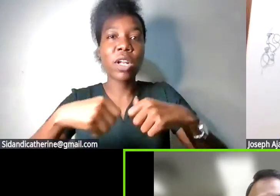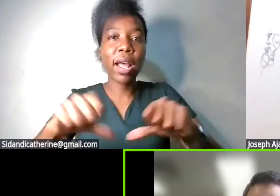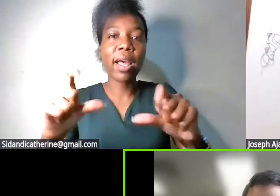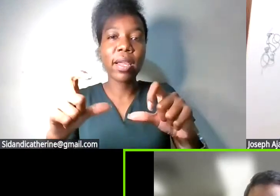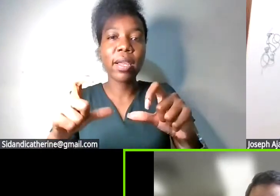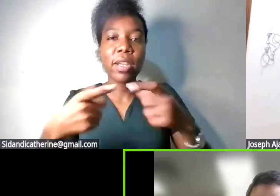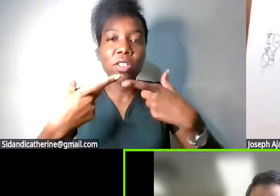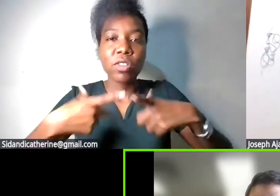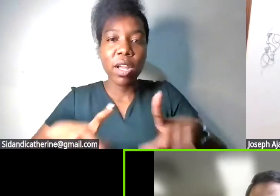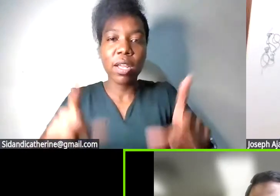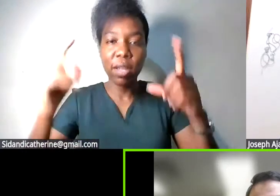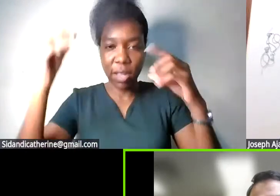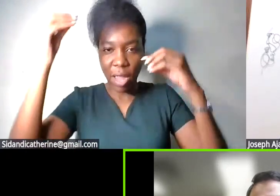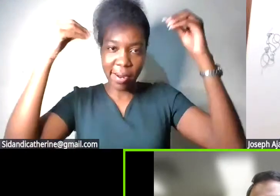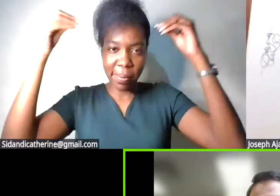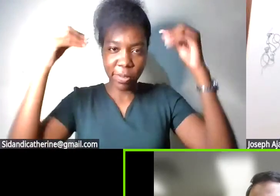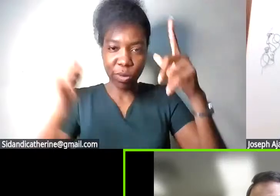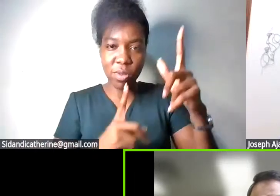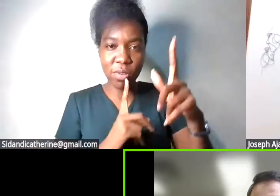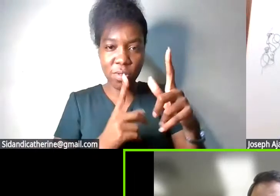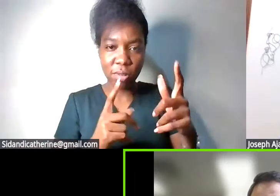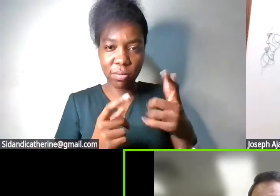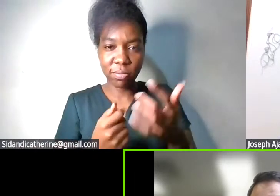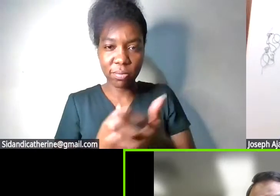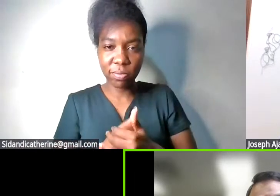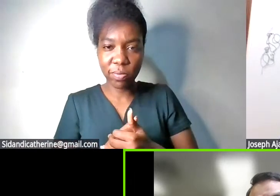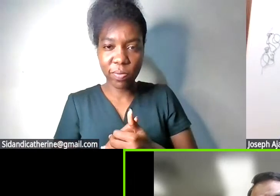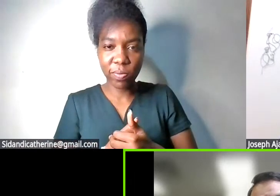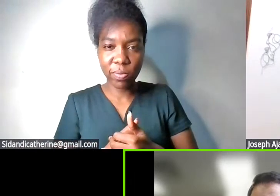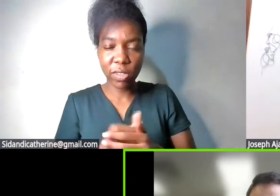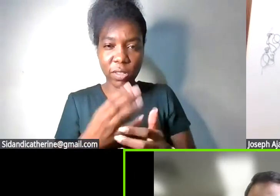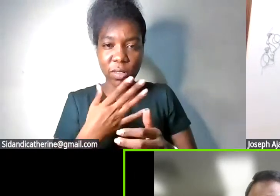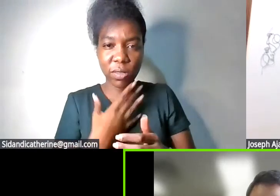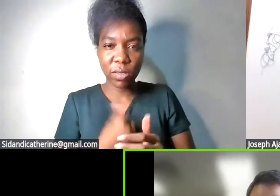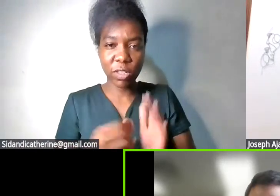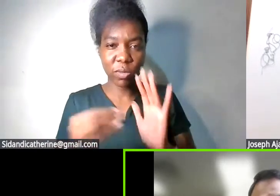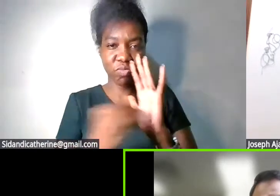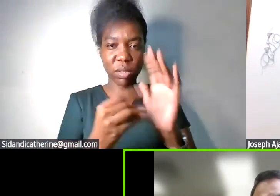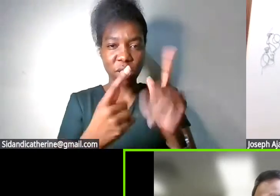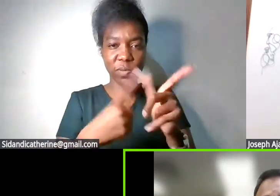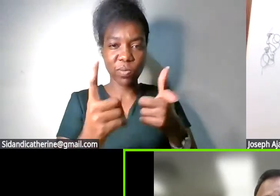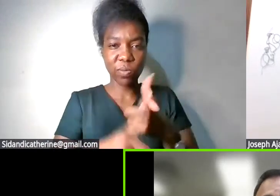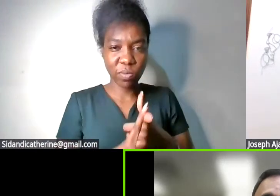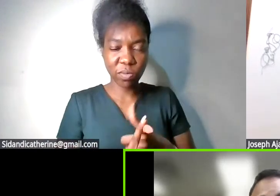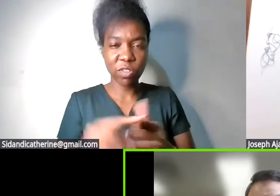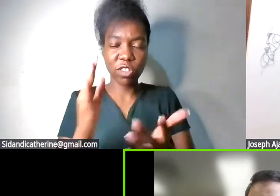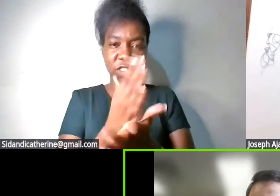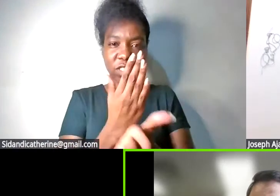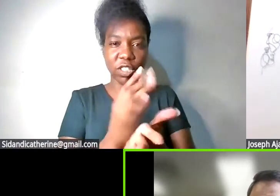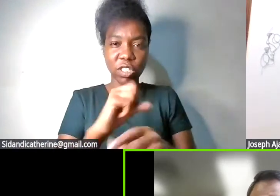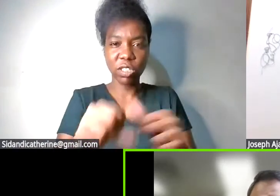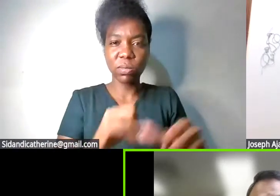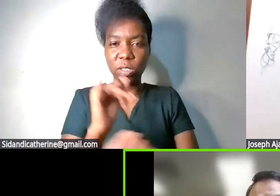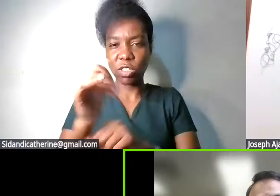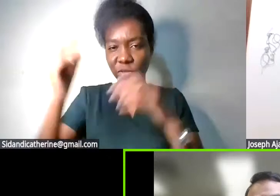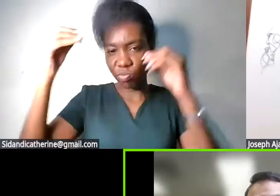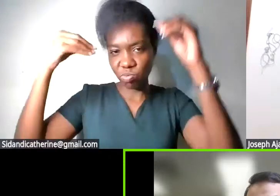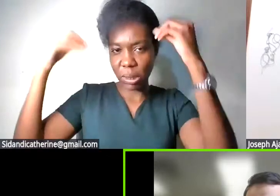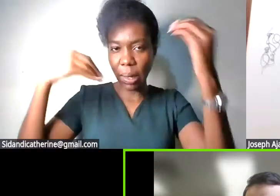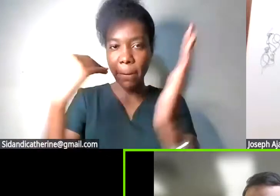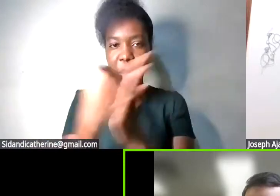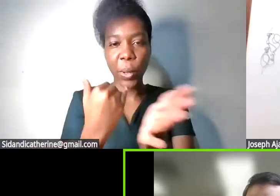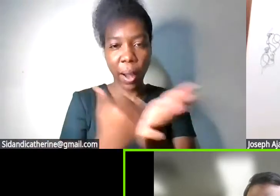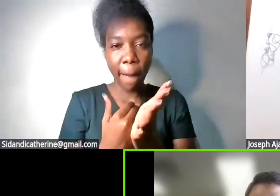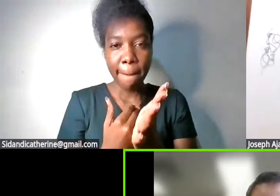them to tailor their portfolio to make sure that they can get into Sheridan for that animation program. So we really